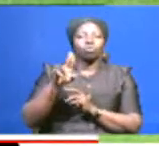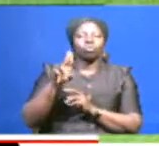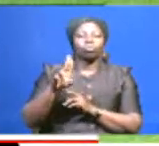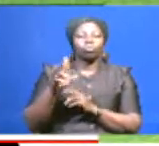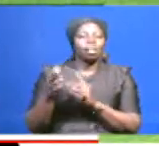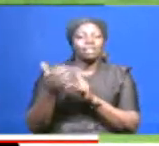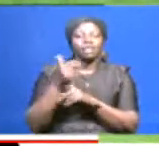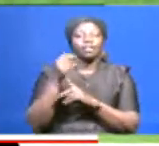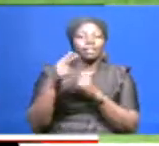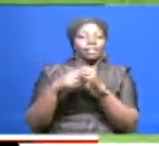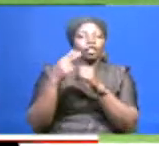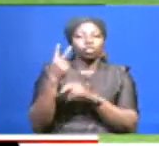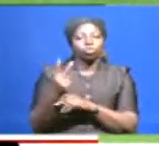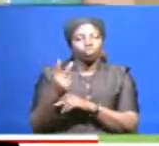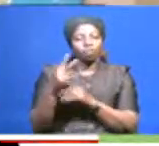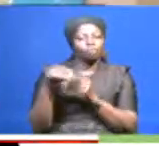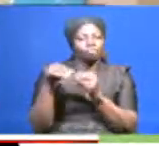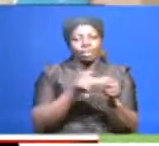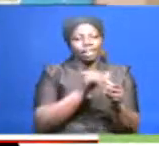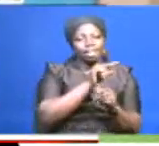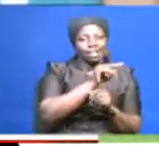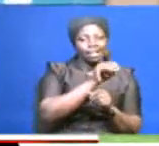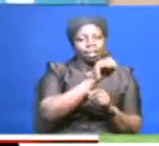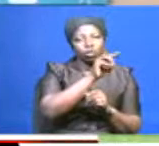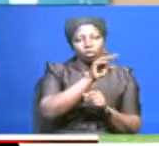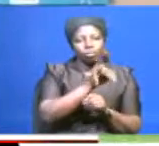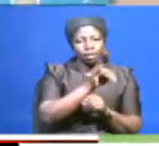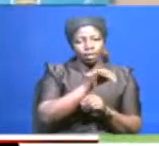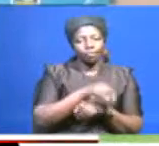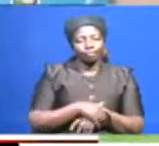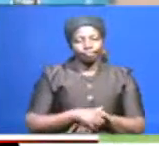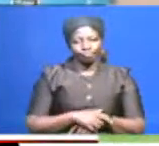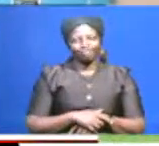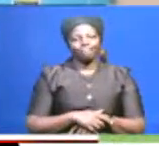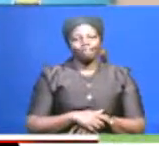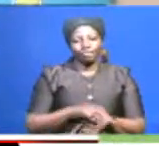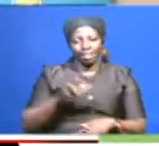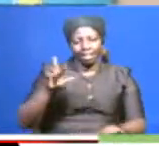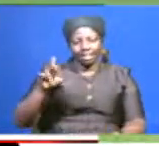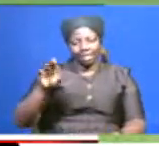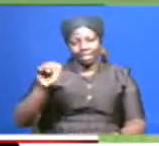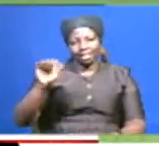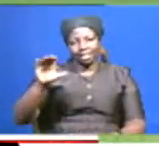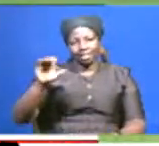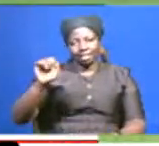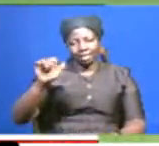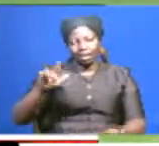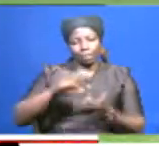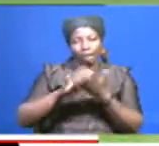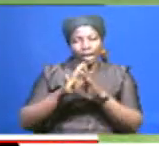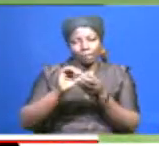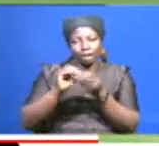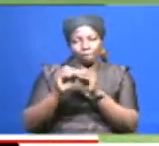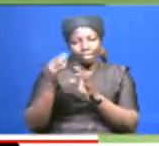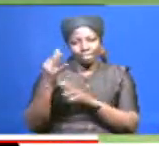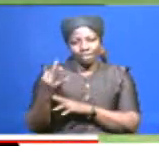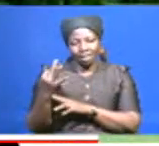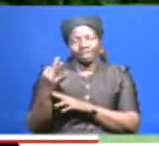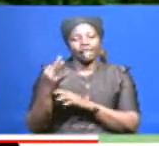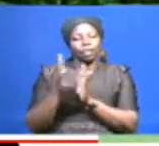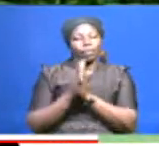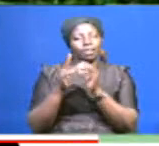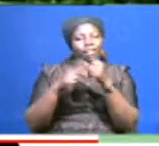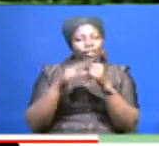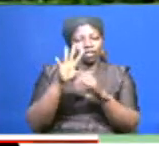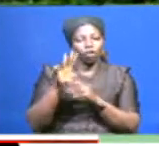net, beating Naomi Kimata on count back. Rachel Ondei came in third with 74 net, beating Dorcas Balanya